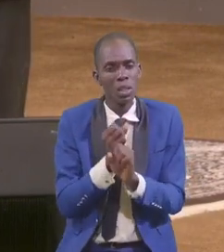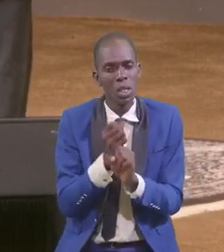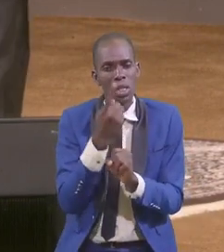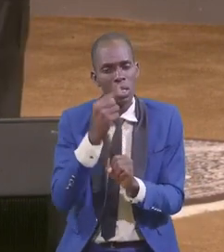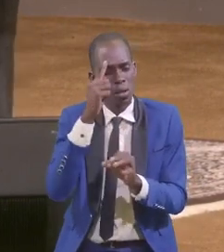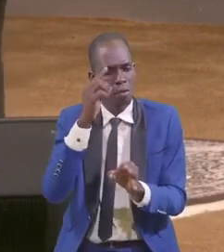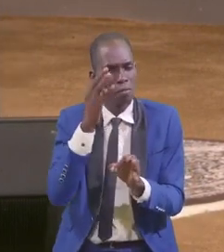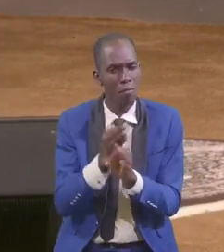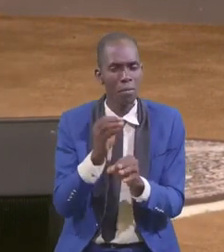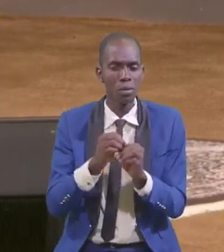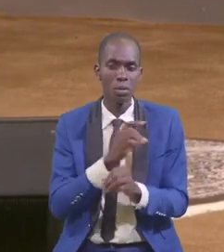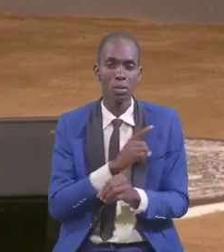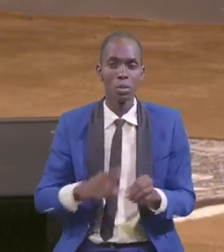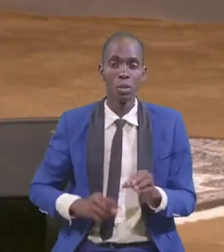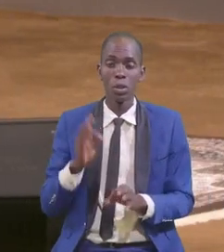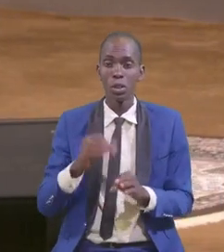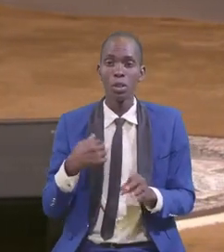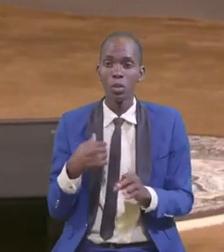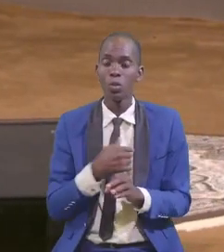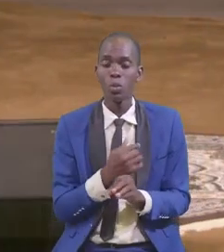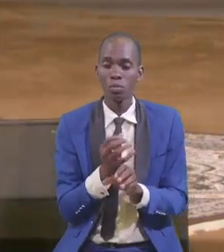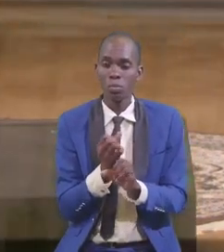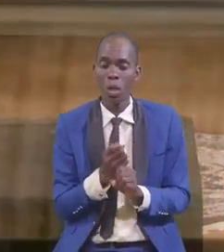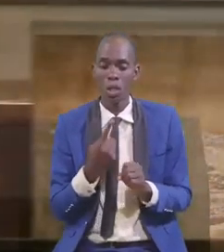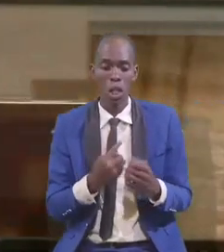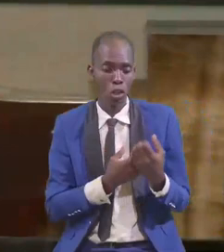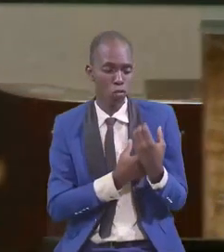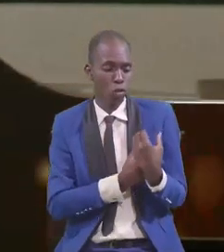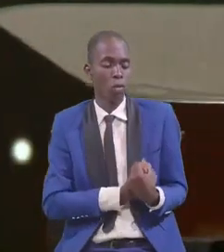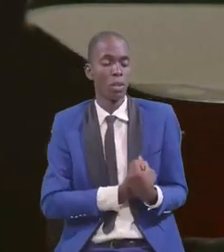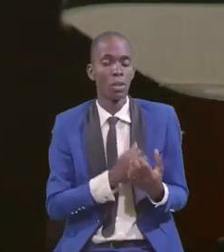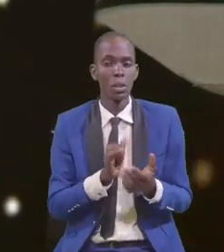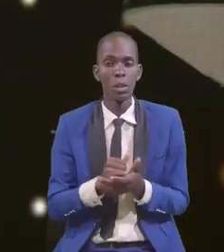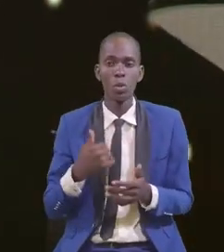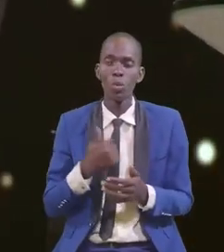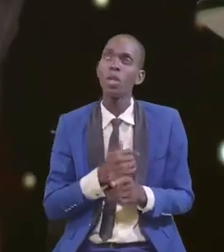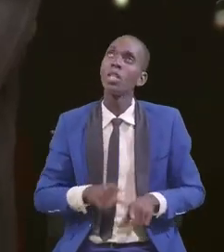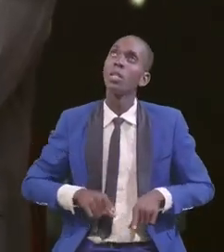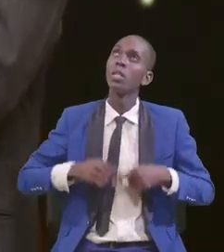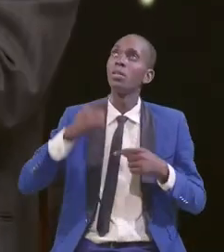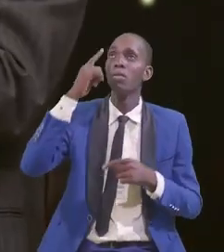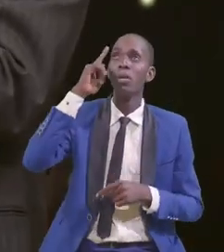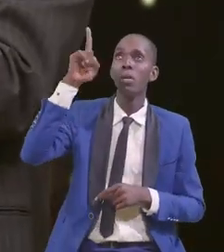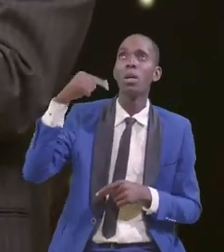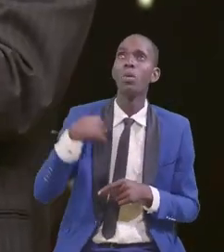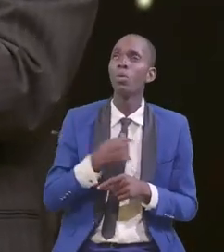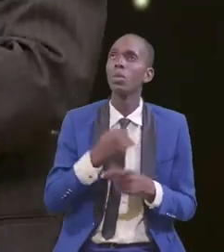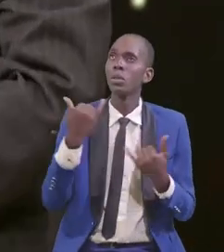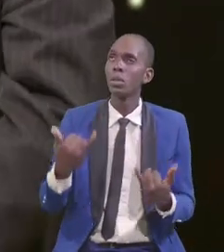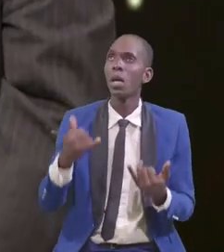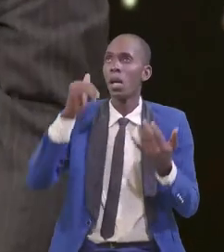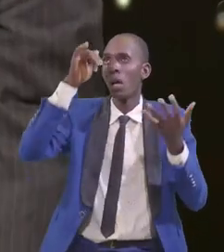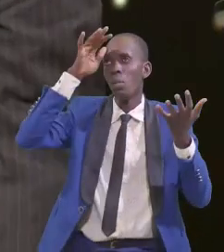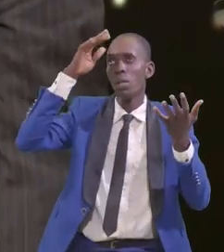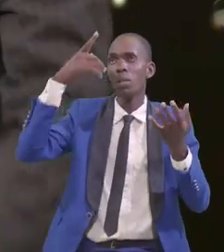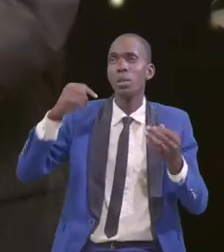we have the confidence, we have lived for the Lord and we're expecting the crown of